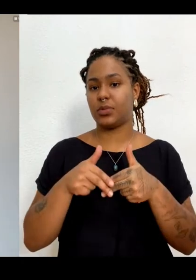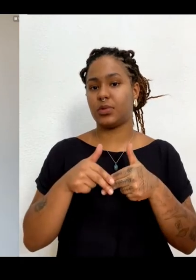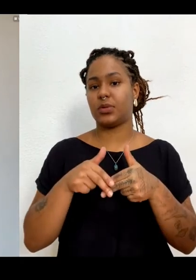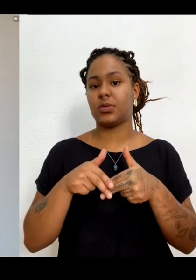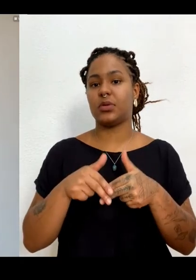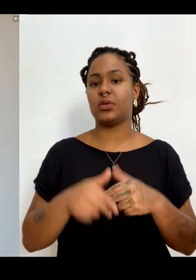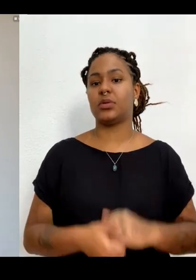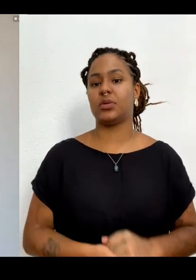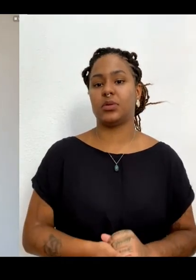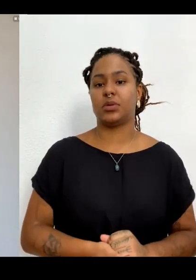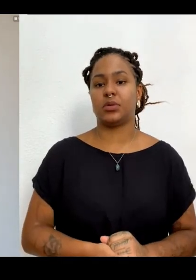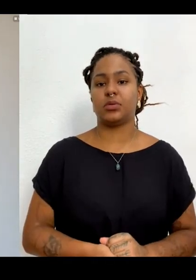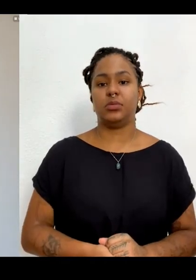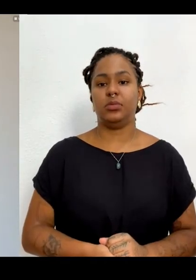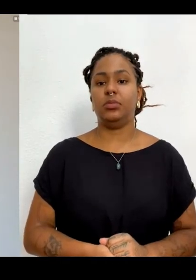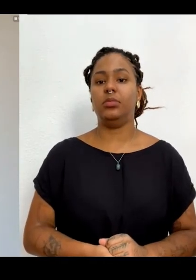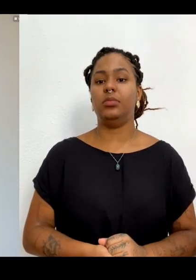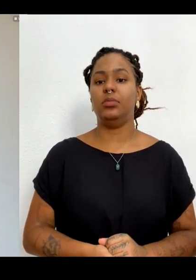um